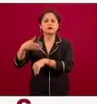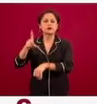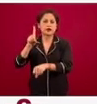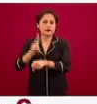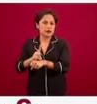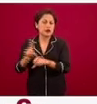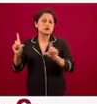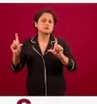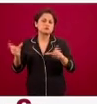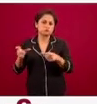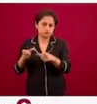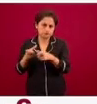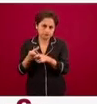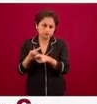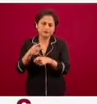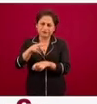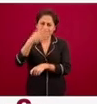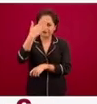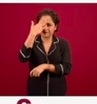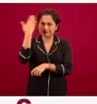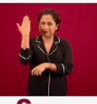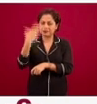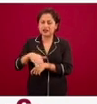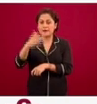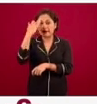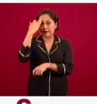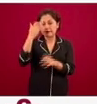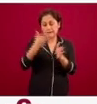are actively displaying the disease, who are